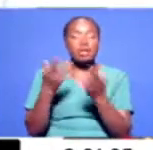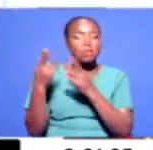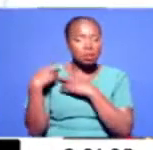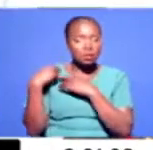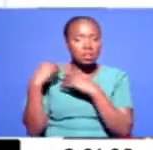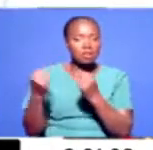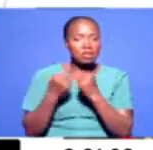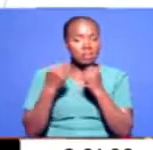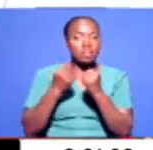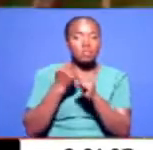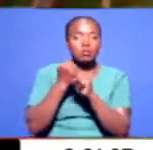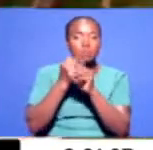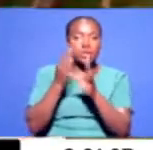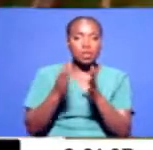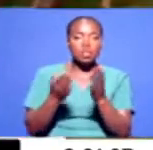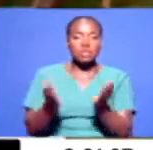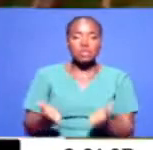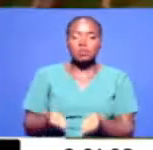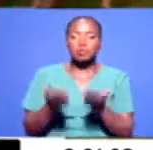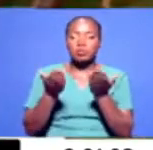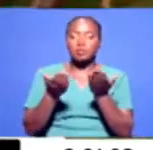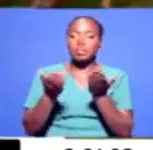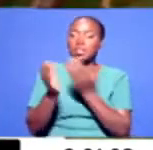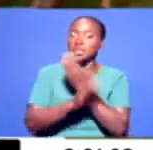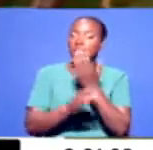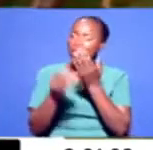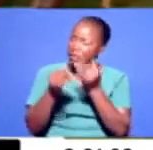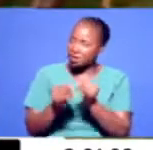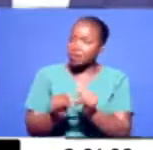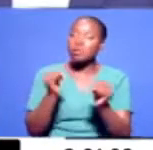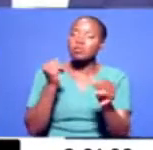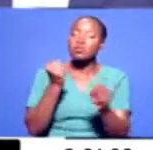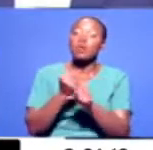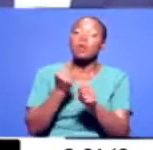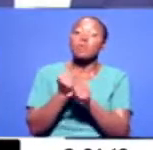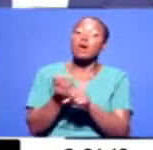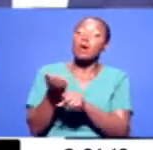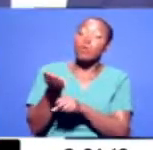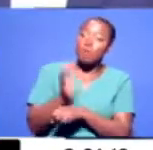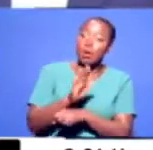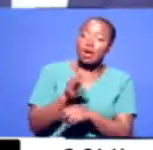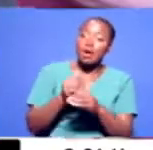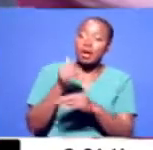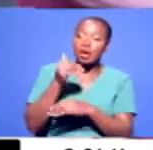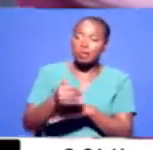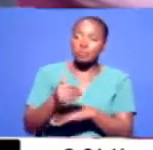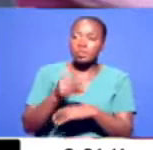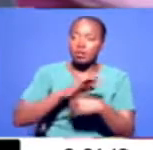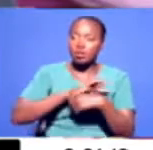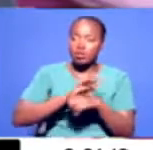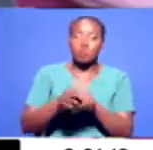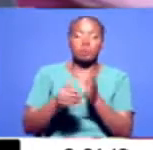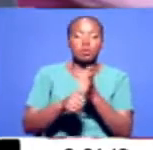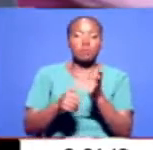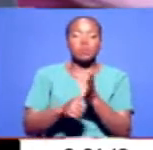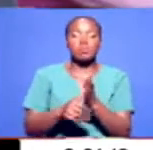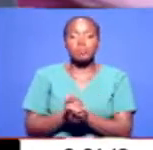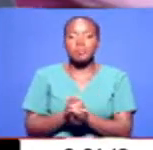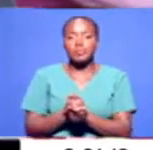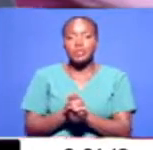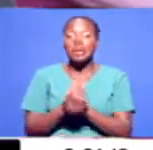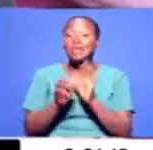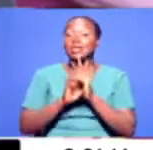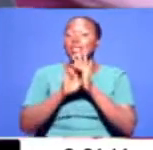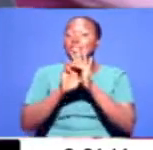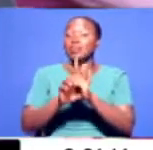workers in bolstering the country's efforts to bounce back and build stronger after the COVID-19 pandemic. I want to give